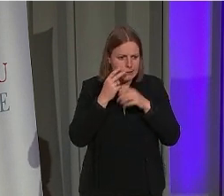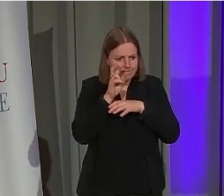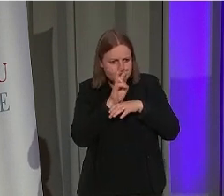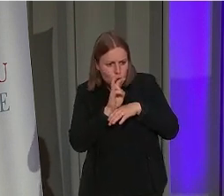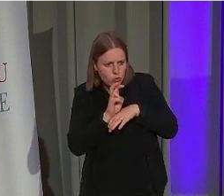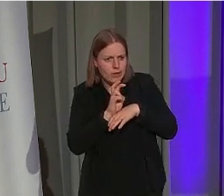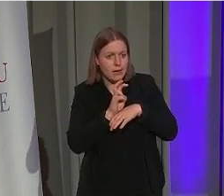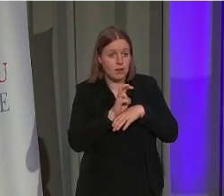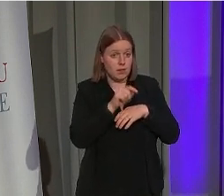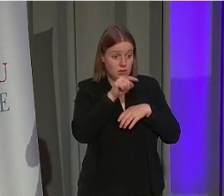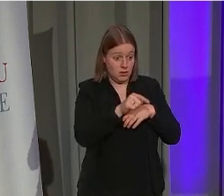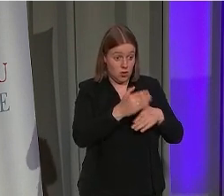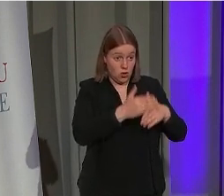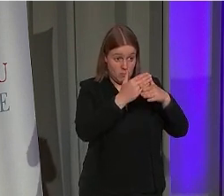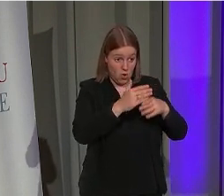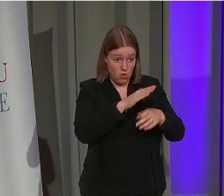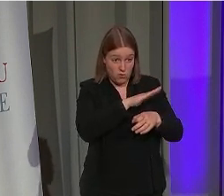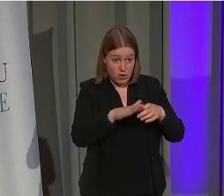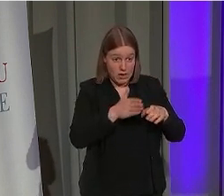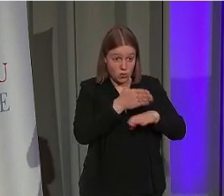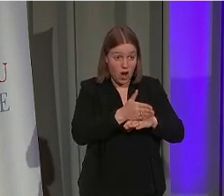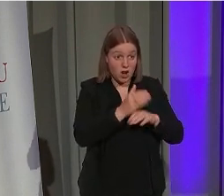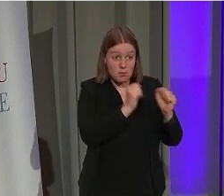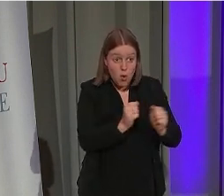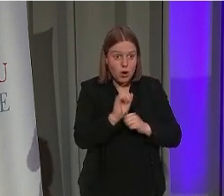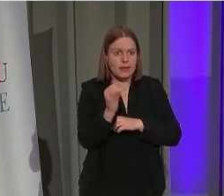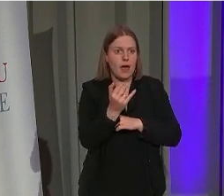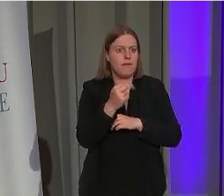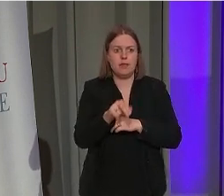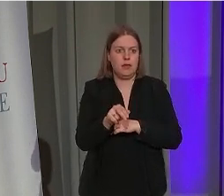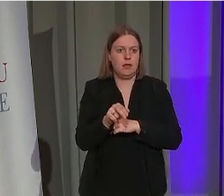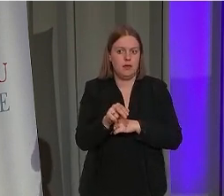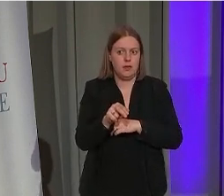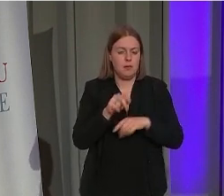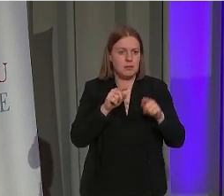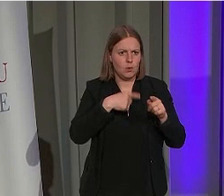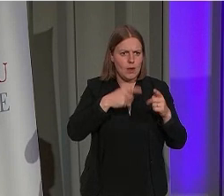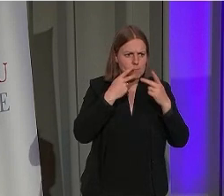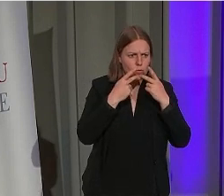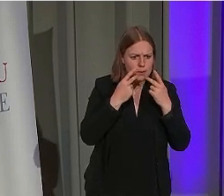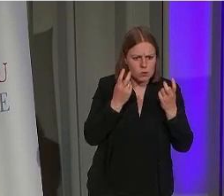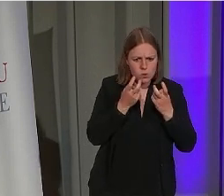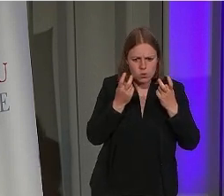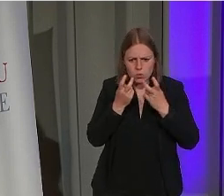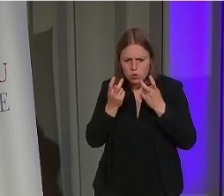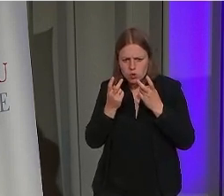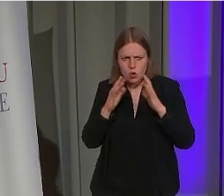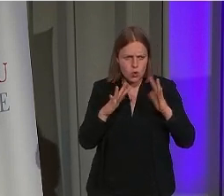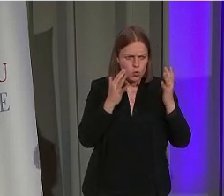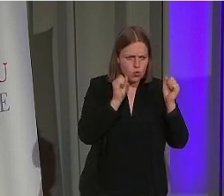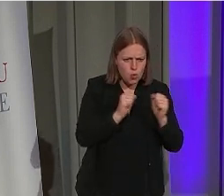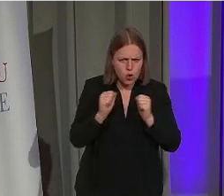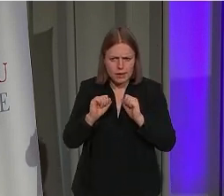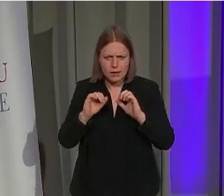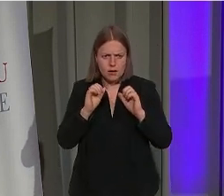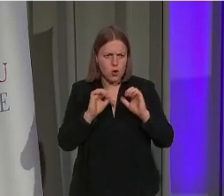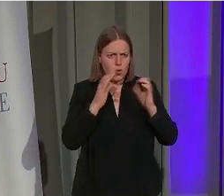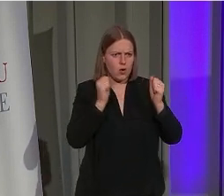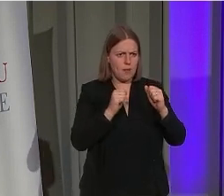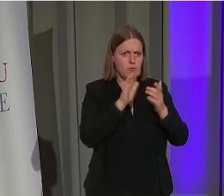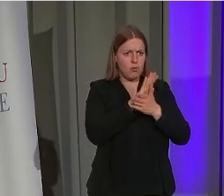look whether the integral accessibility of the building is possible. We look for